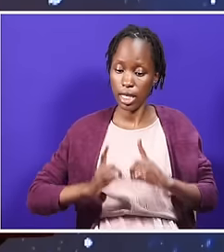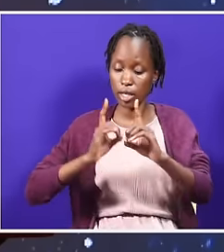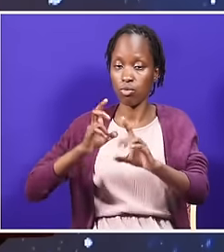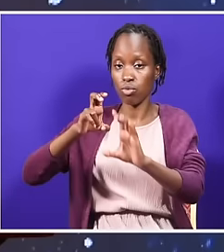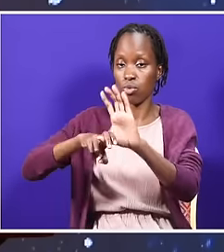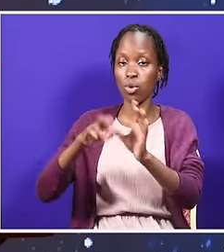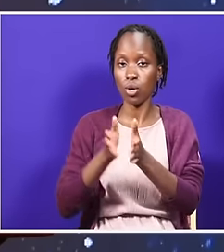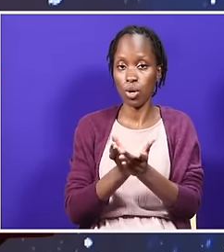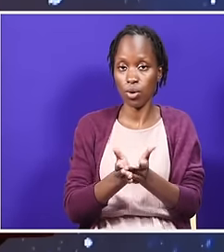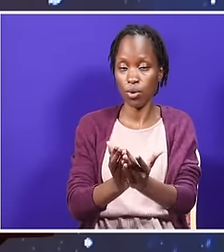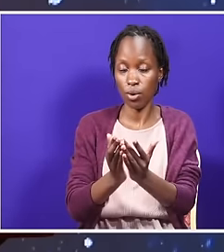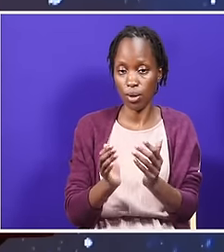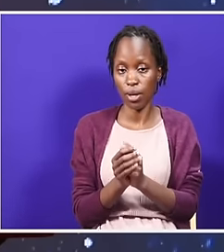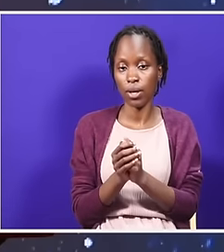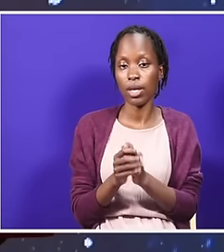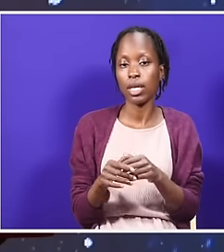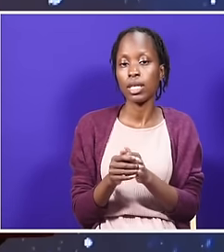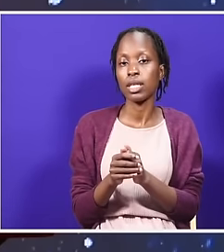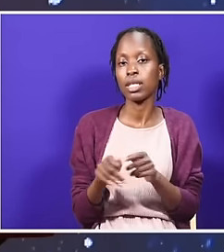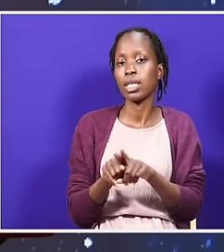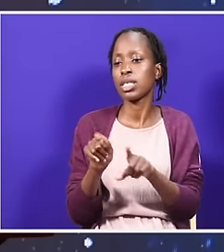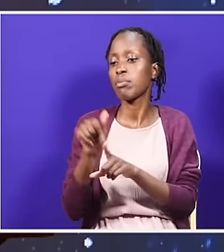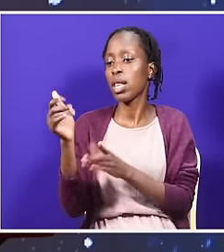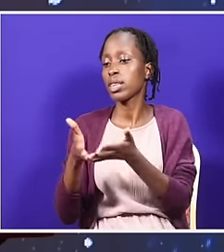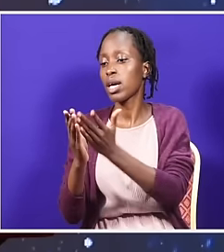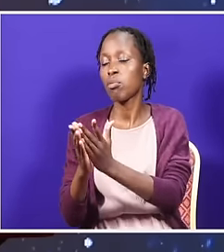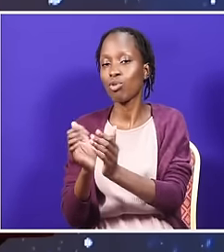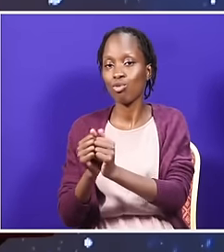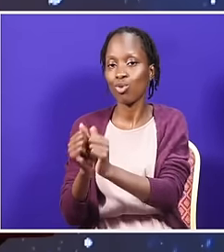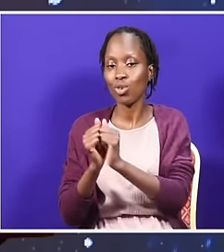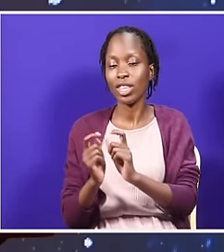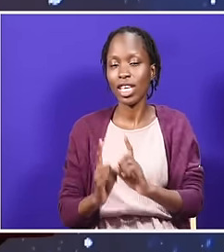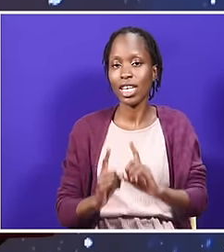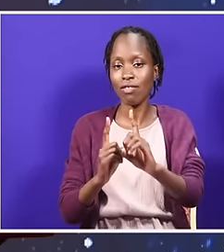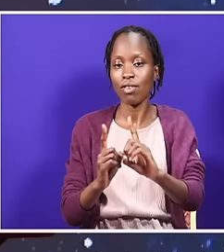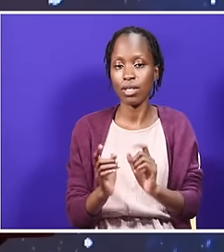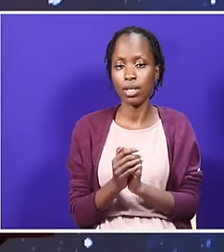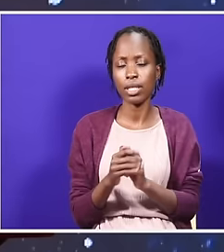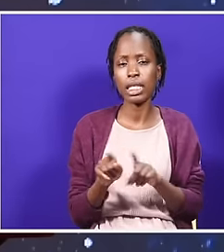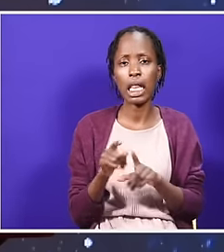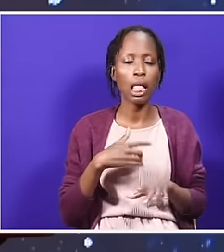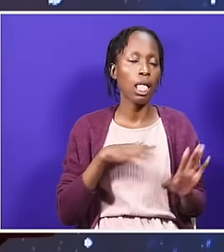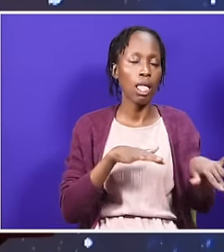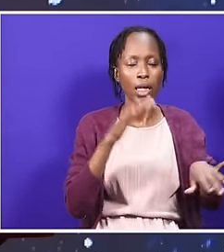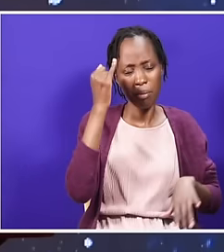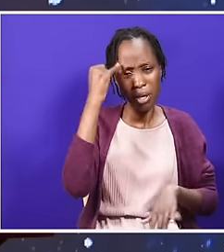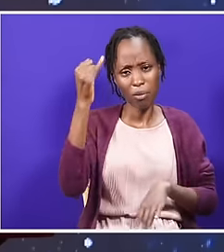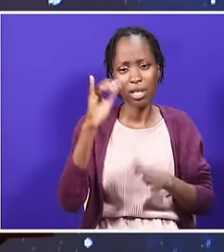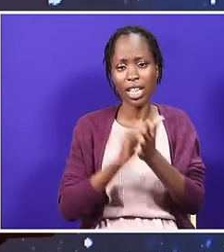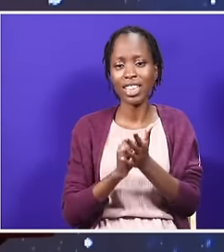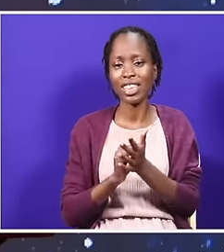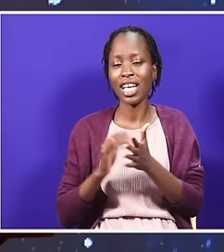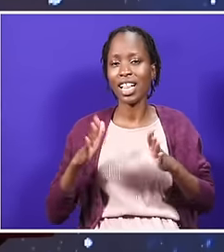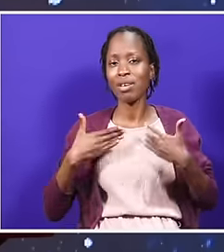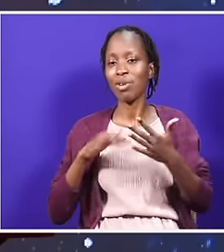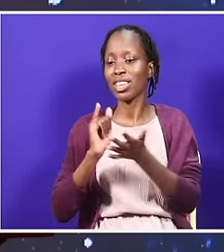in the boat, just as he was. And other boats were with him. And I can just imagine that they were kind of proud that Jesus